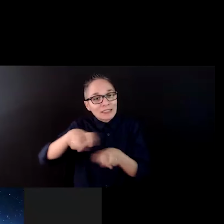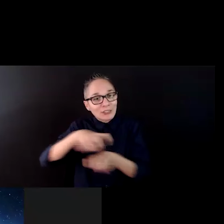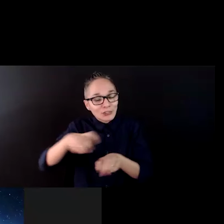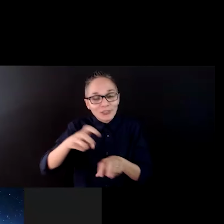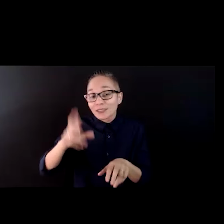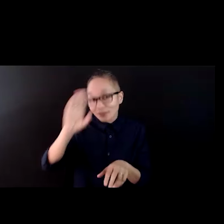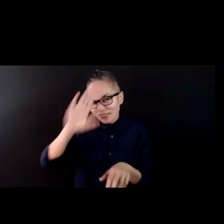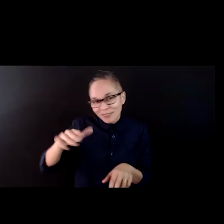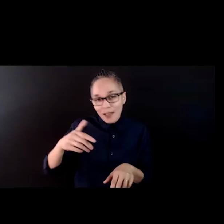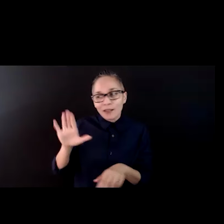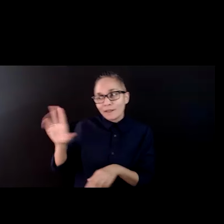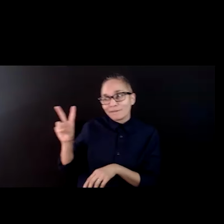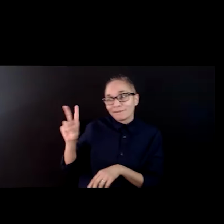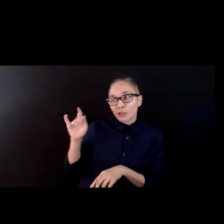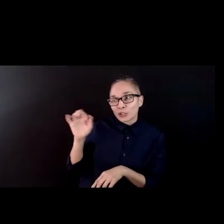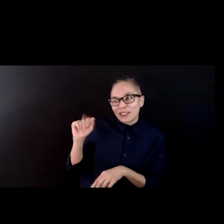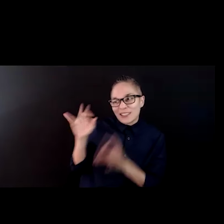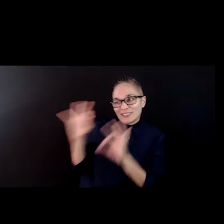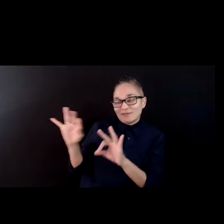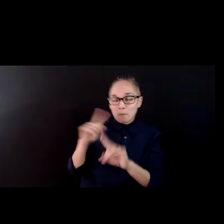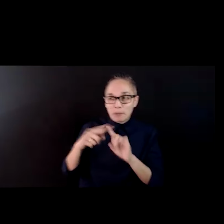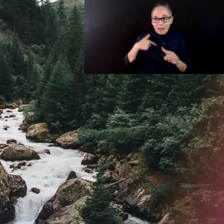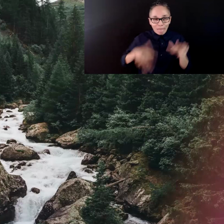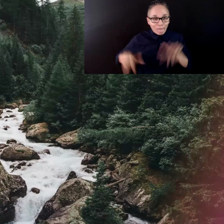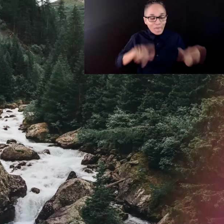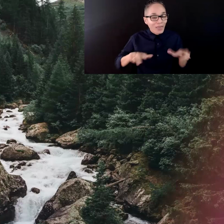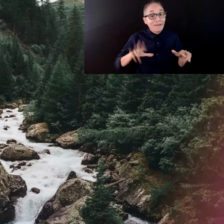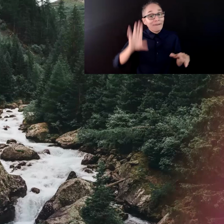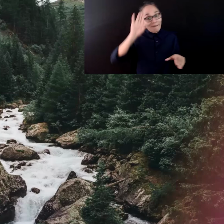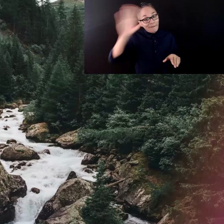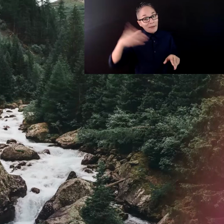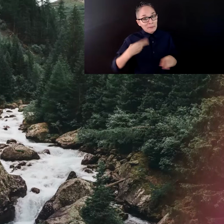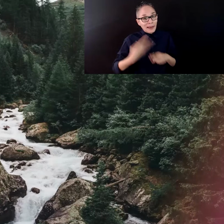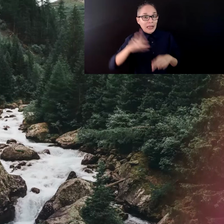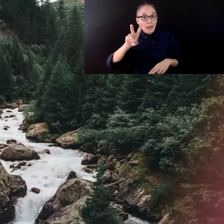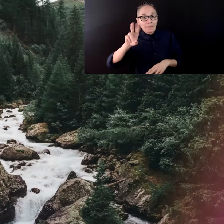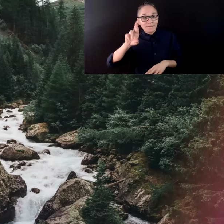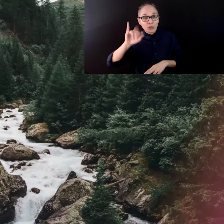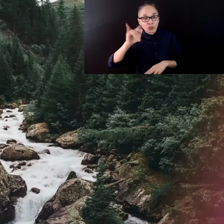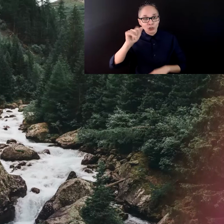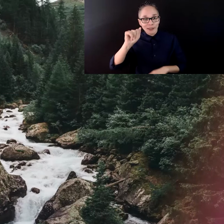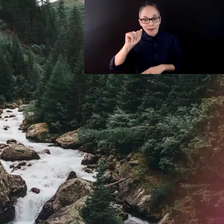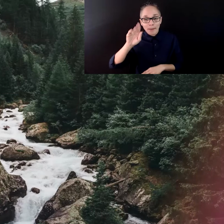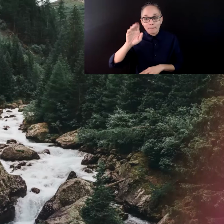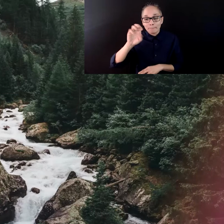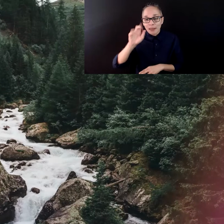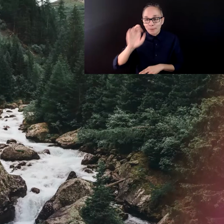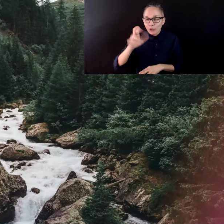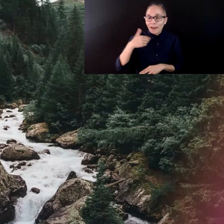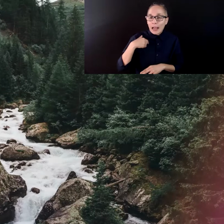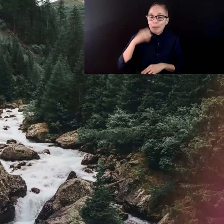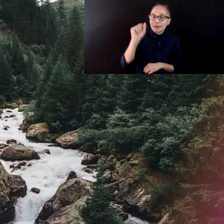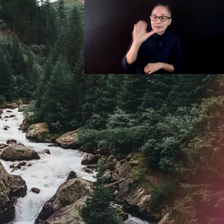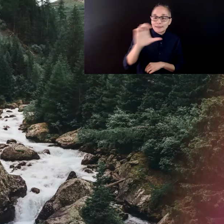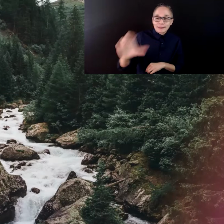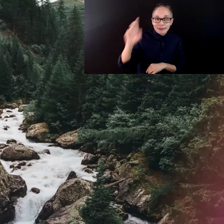are already wonky. Hers are fine, but Okay, so again, I am Virginia Beamer. I am the State